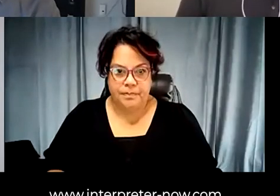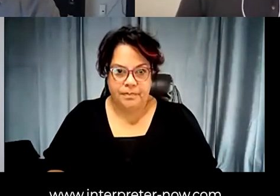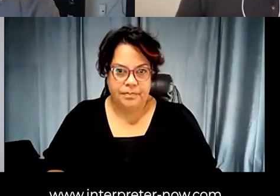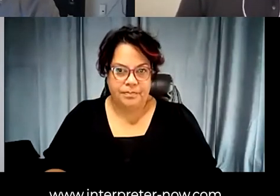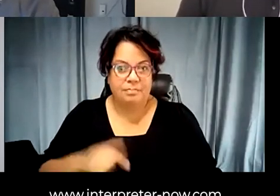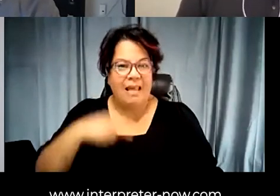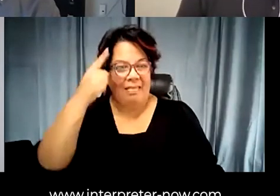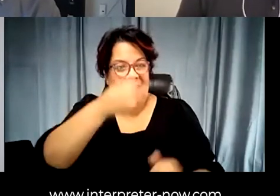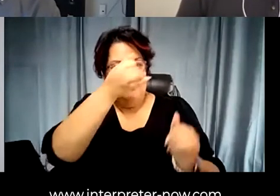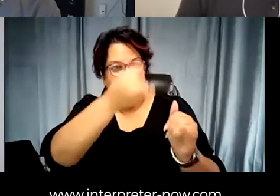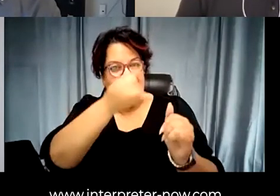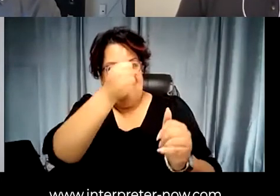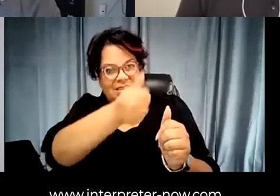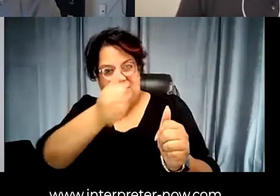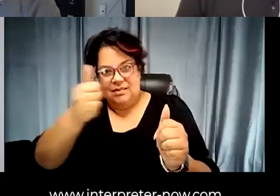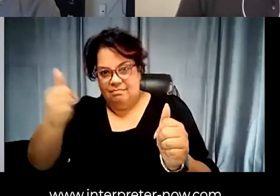of you have had